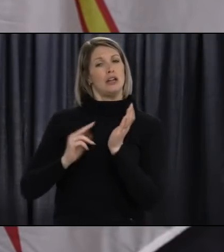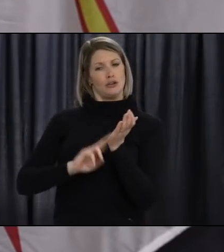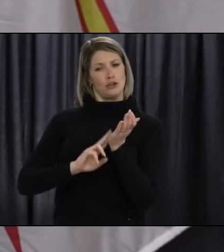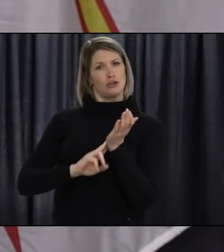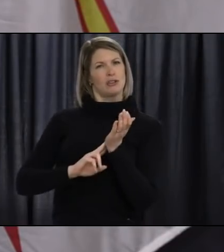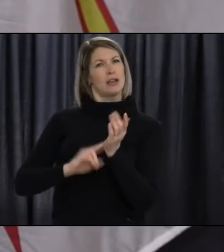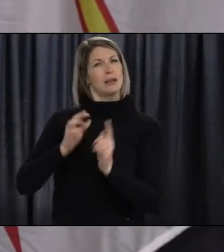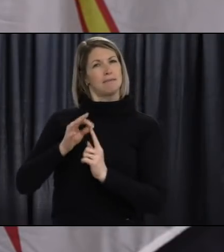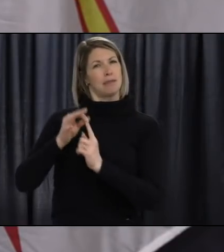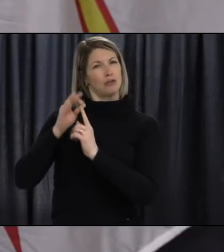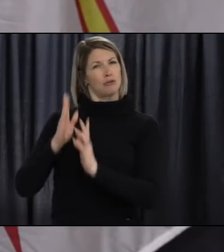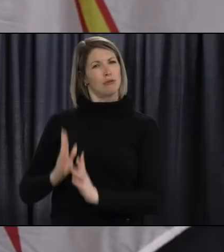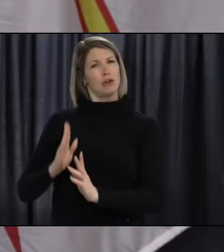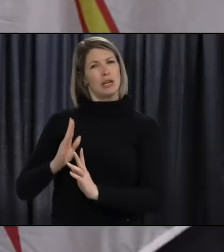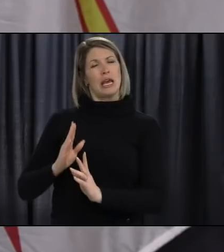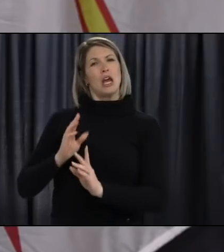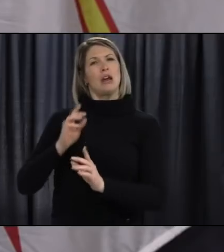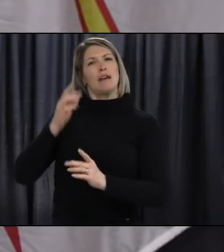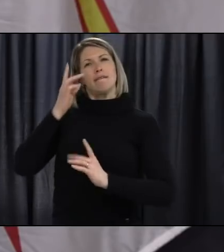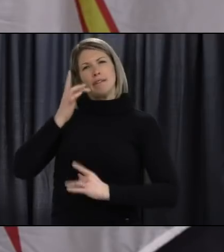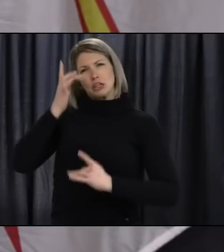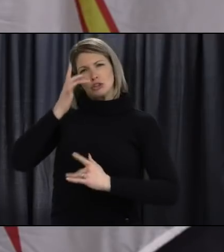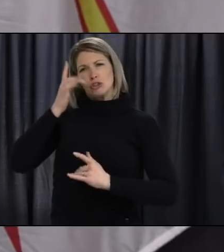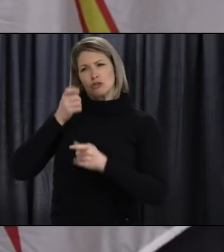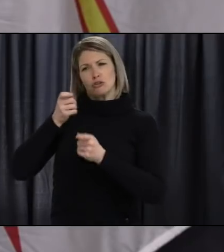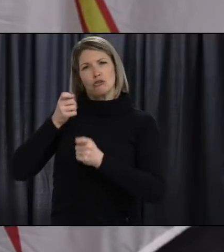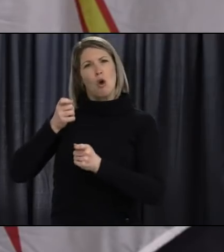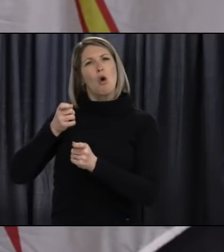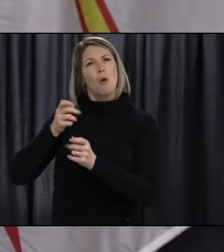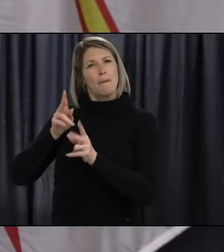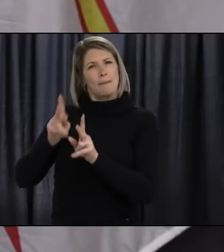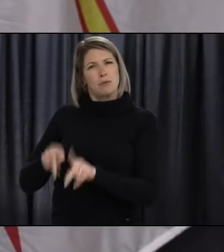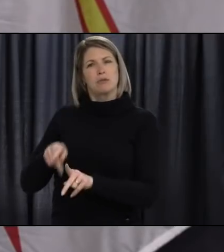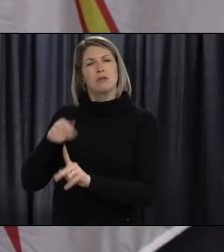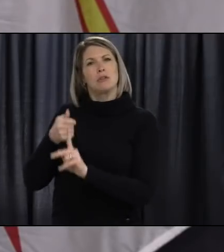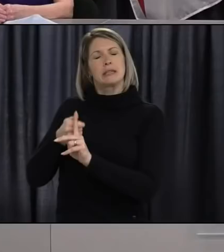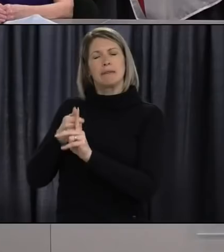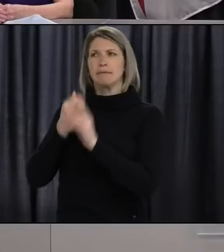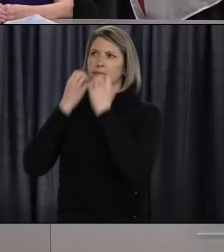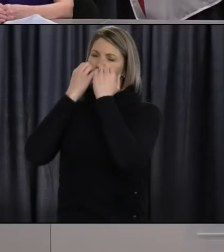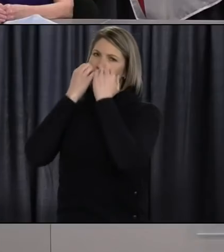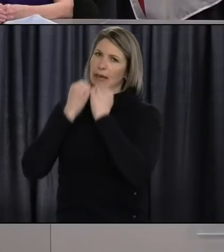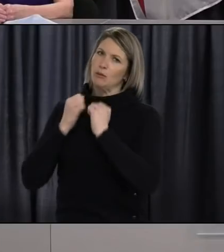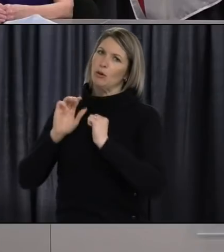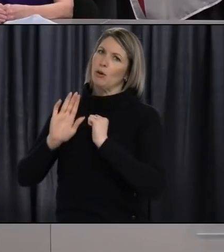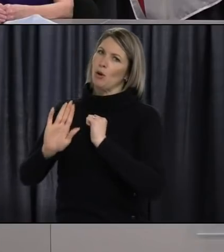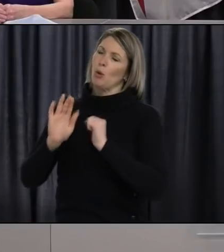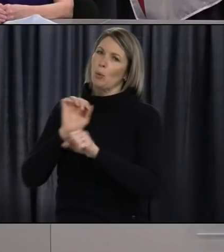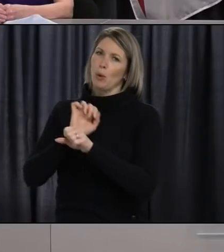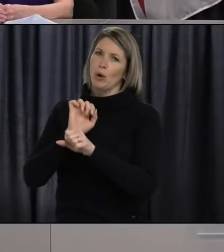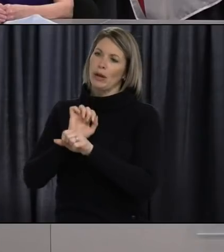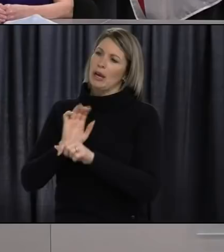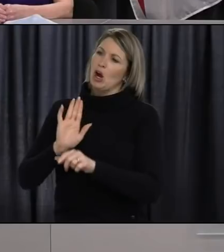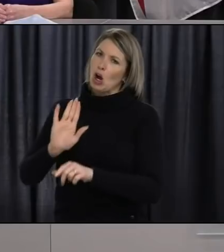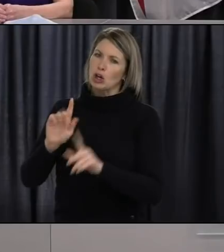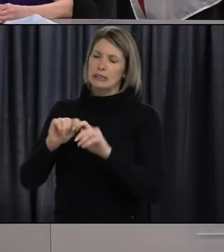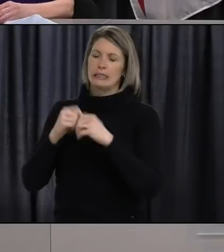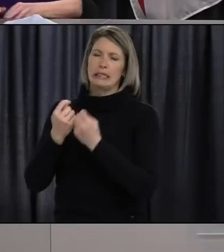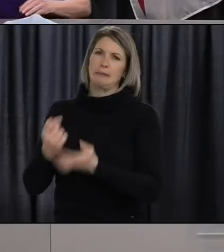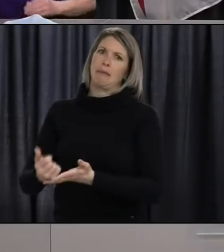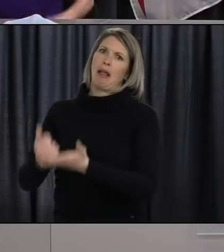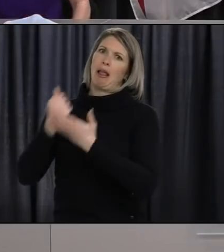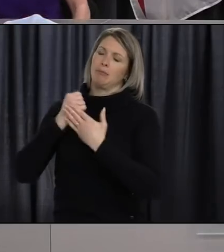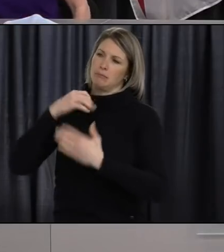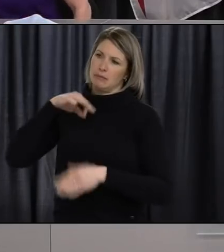nurse specialist and a valued member of our public health team at the Department of Health and Community Services. And Brenda is going to